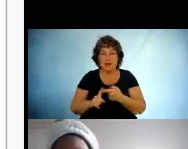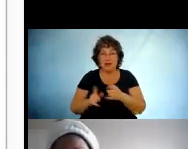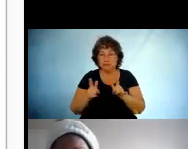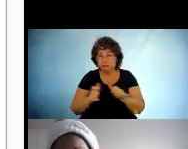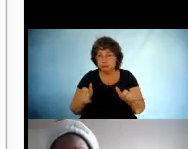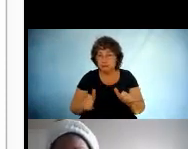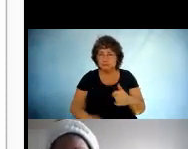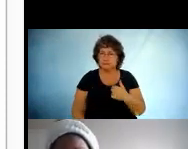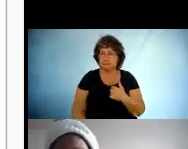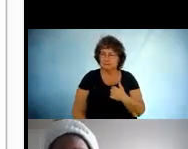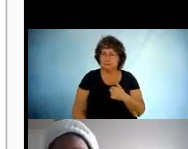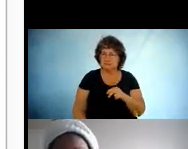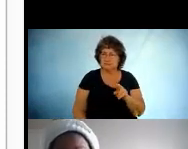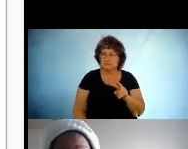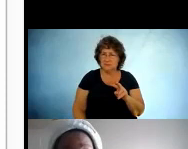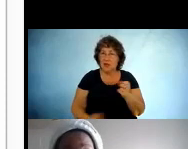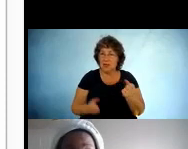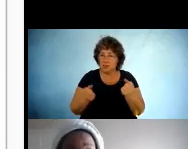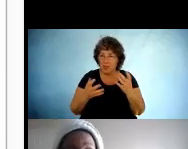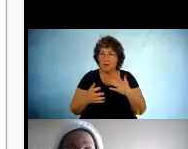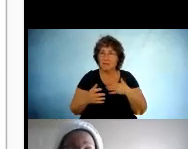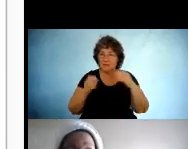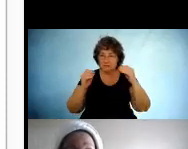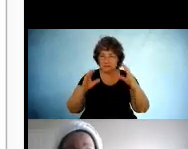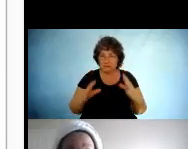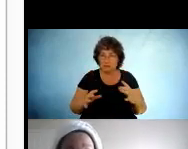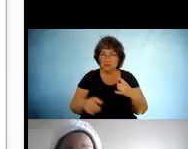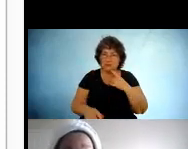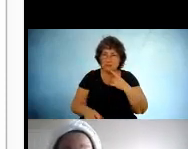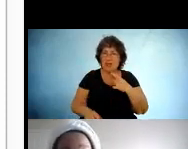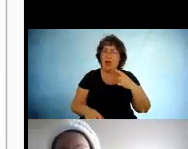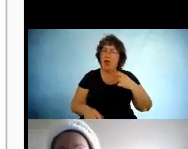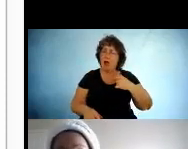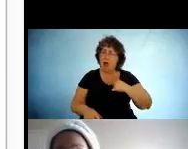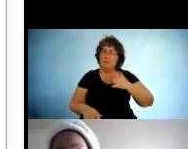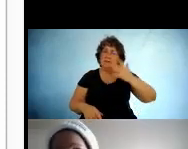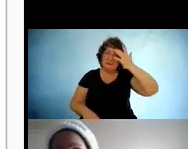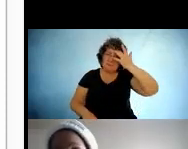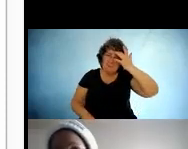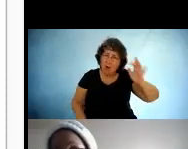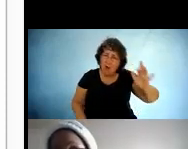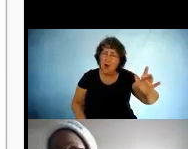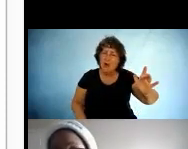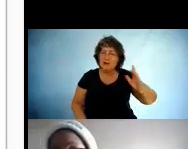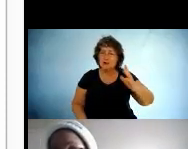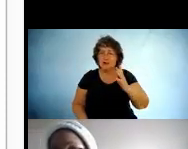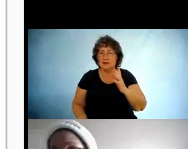my teacher say you are so smart and so